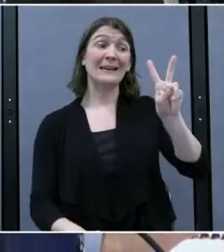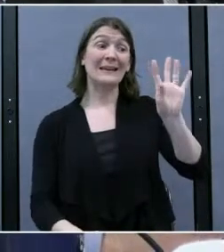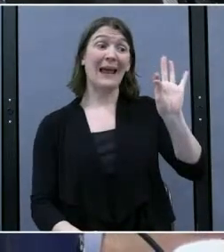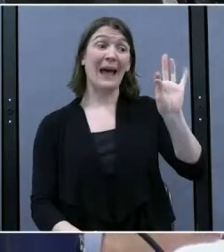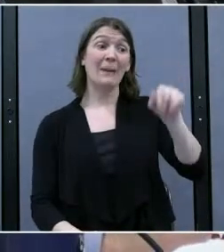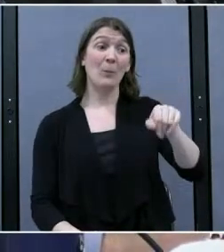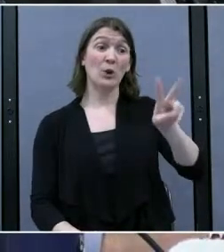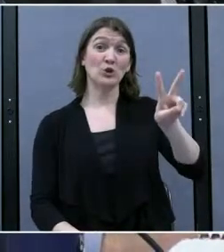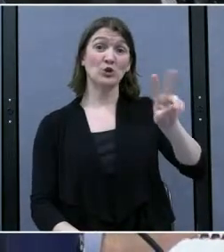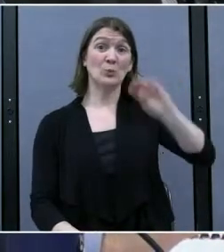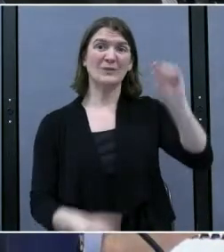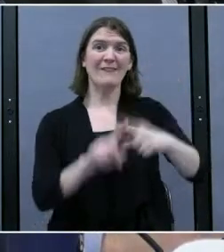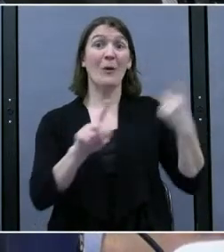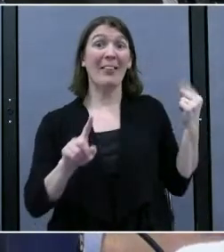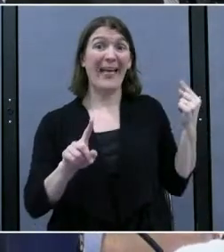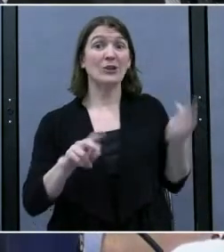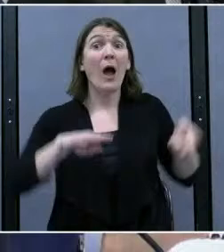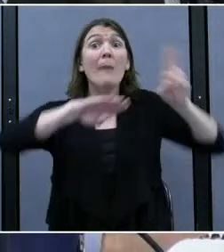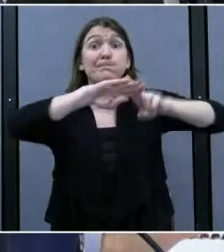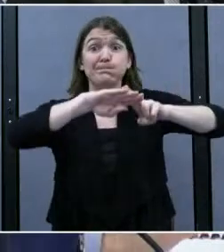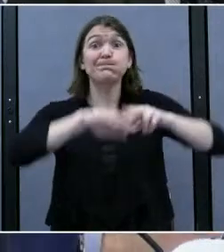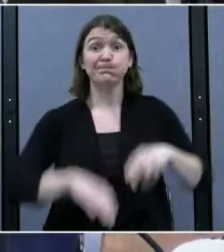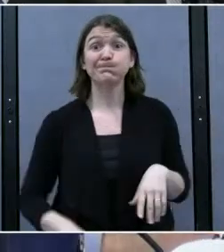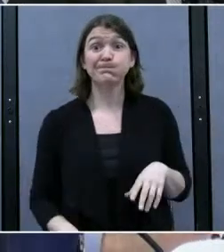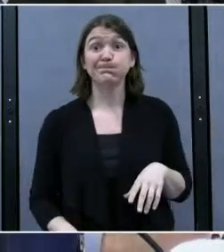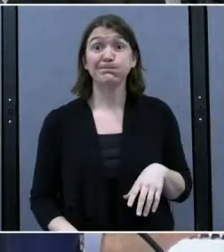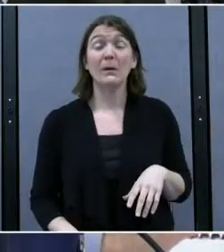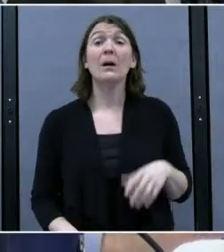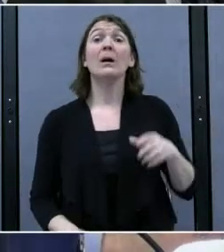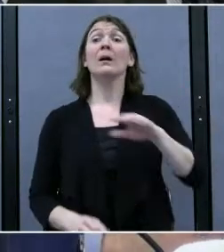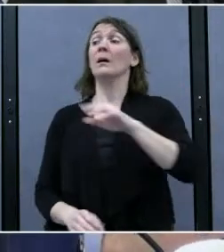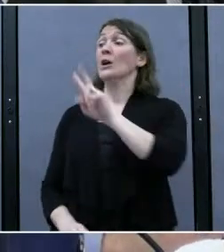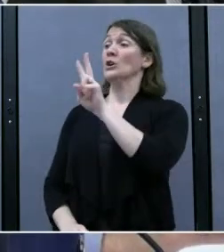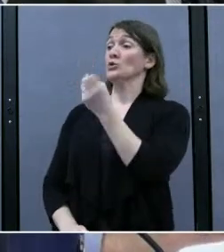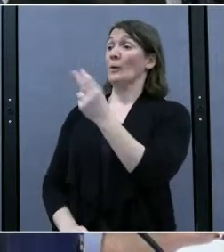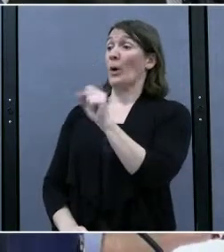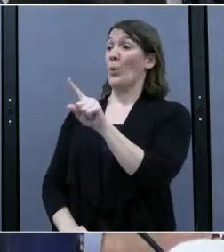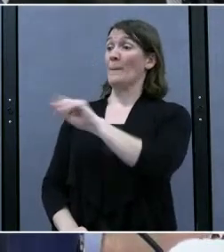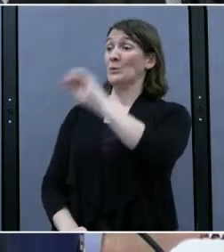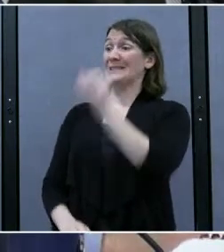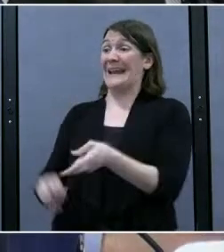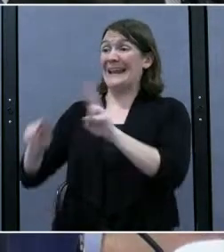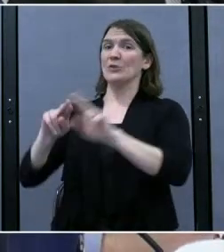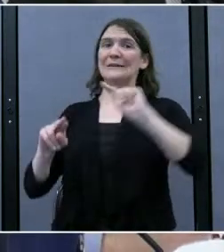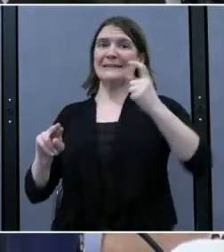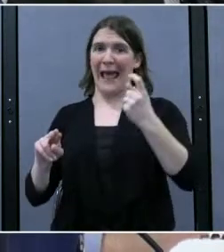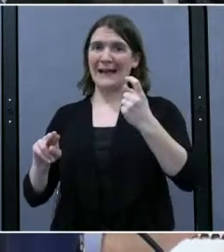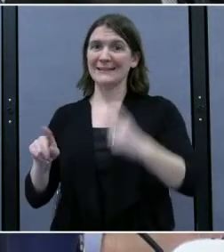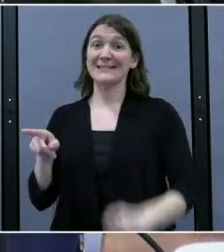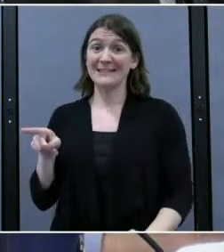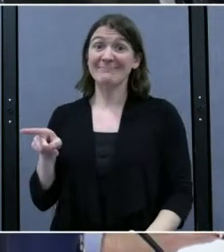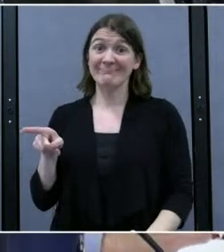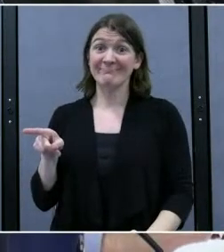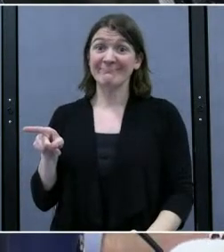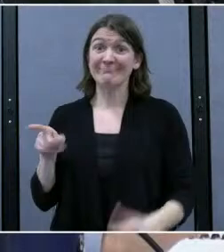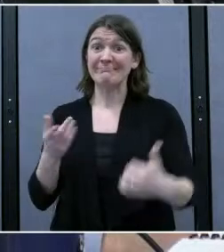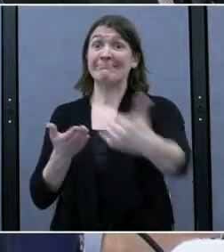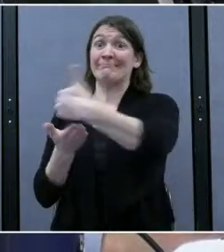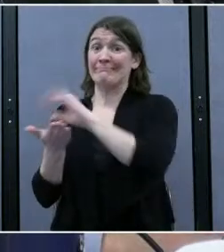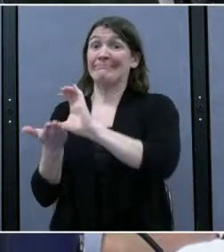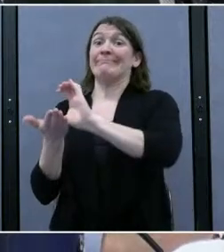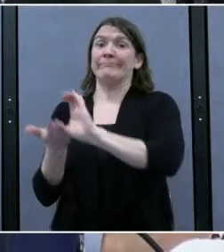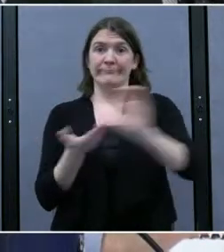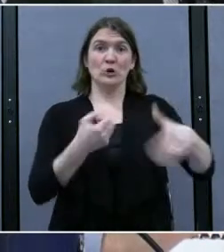on the previous year's budget, and a 12.1% increase to the property taxes that need to be raised to fund that